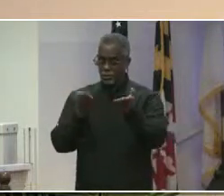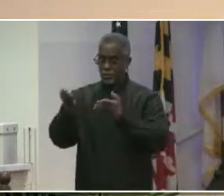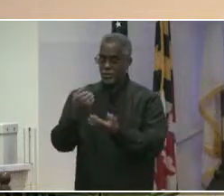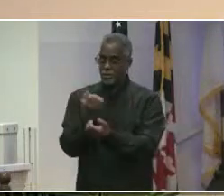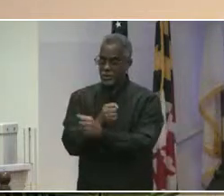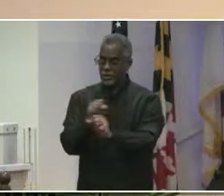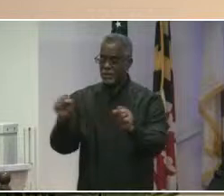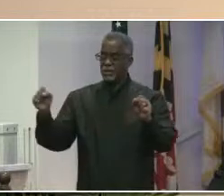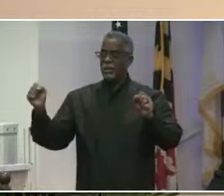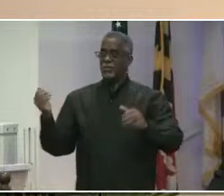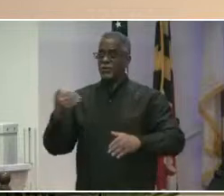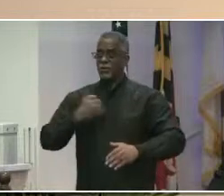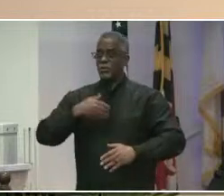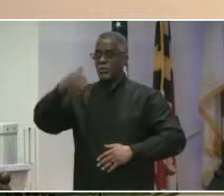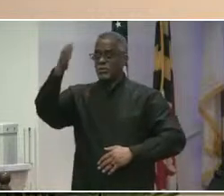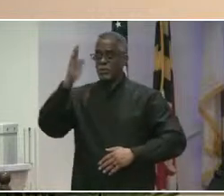God.